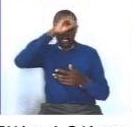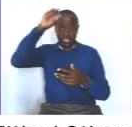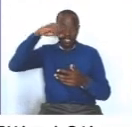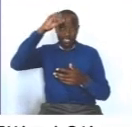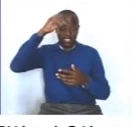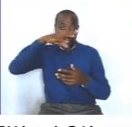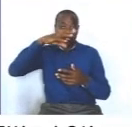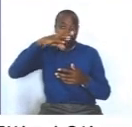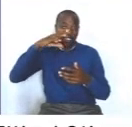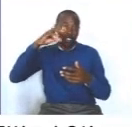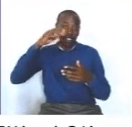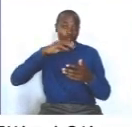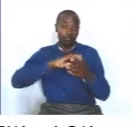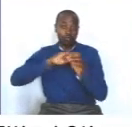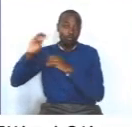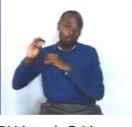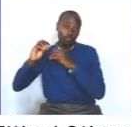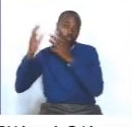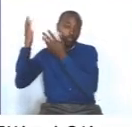your hopes as well.